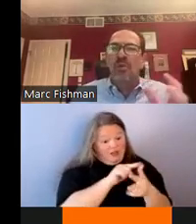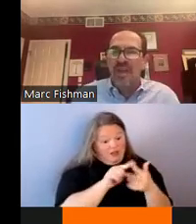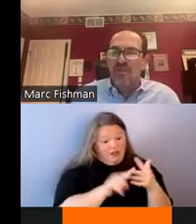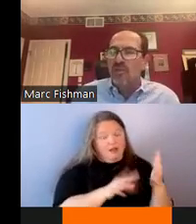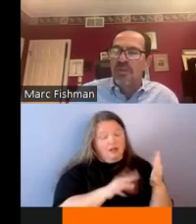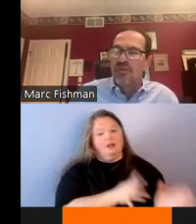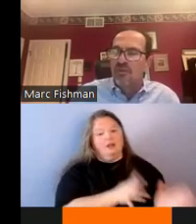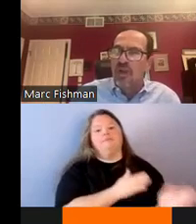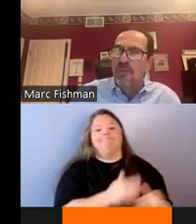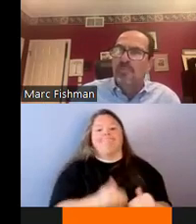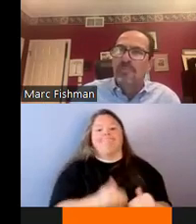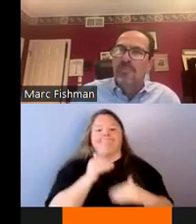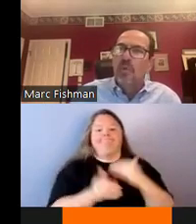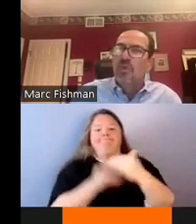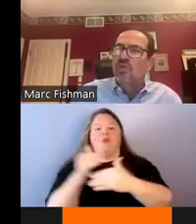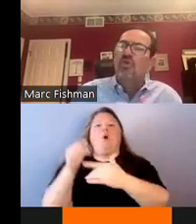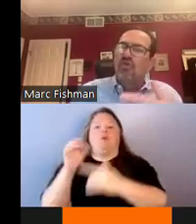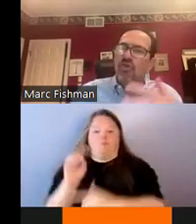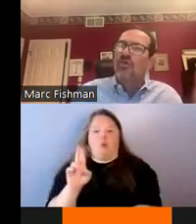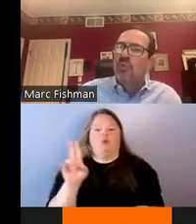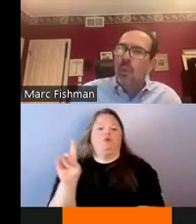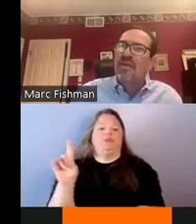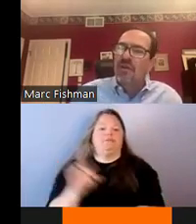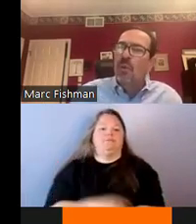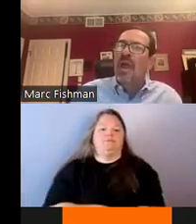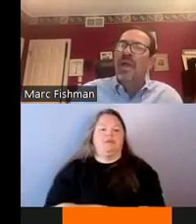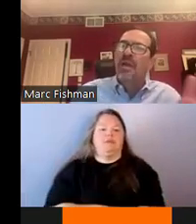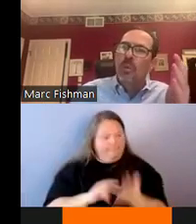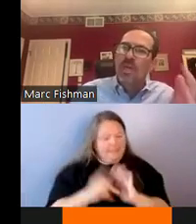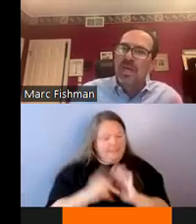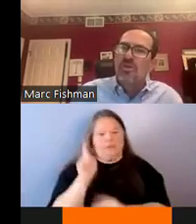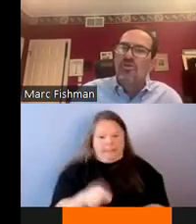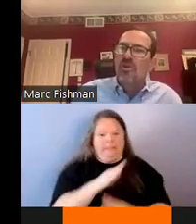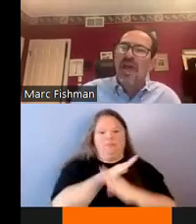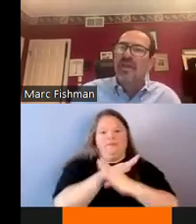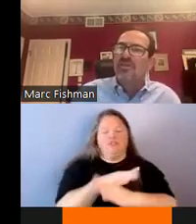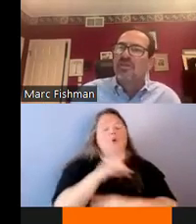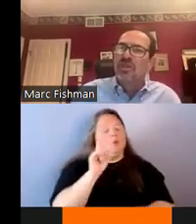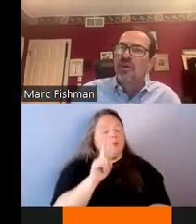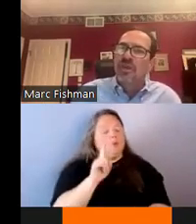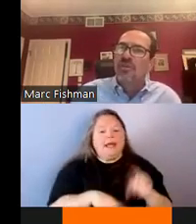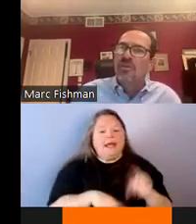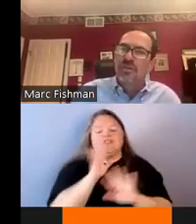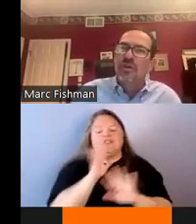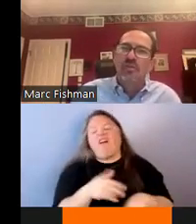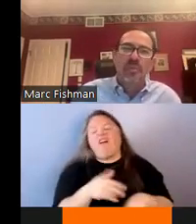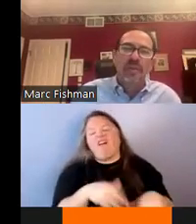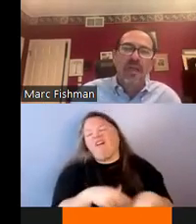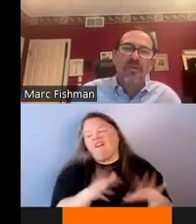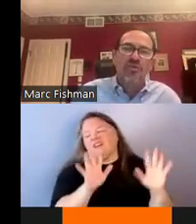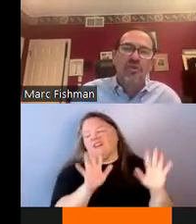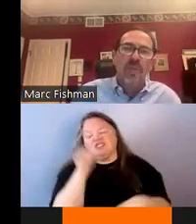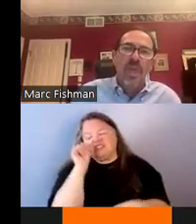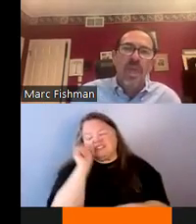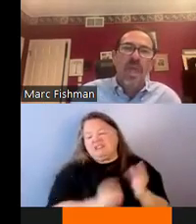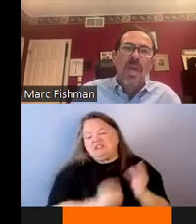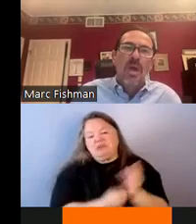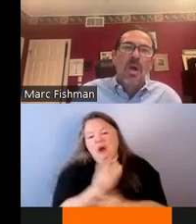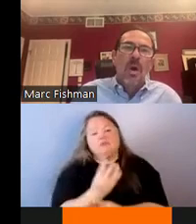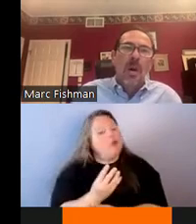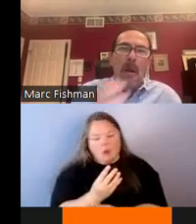a big prevention message there. We shouldn't just wave it away. We need to treat that as a serious, serious public health issue.